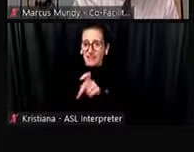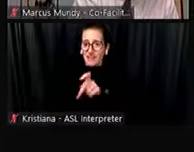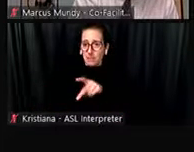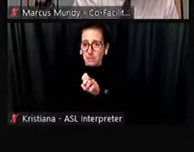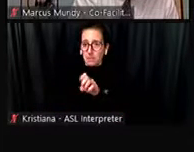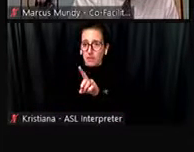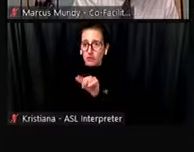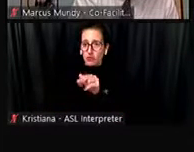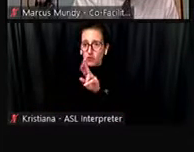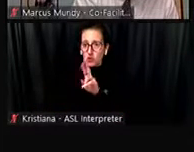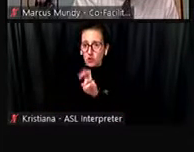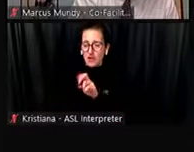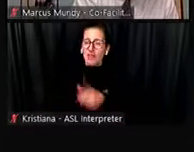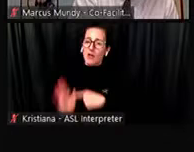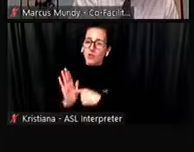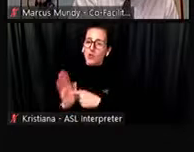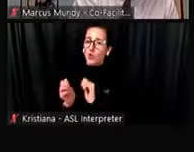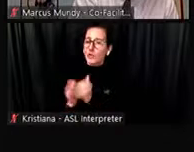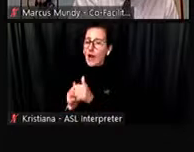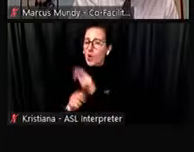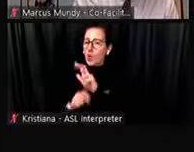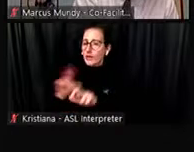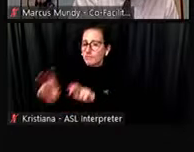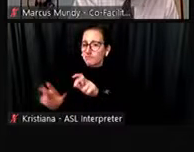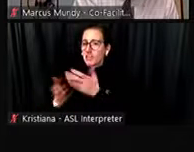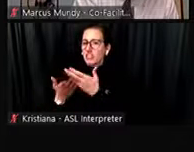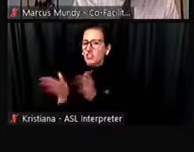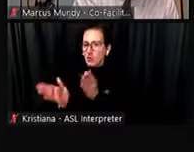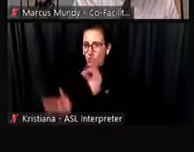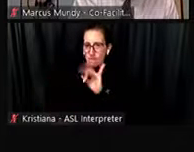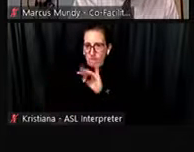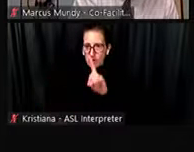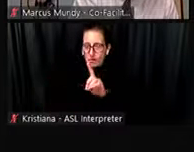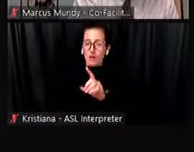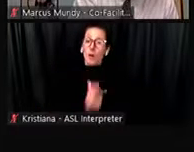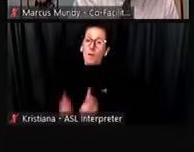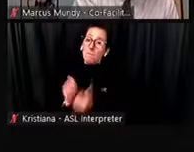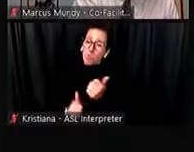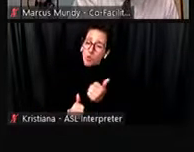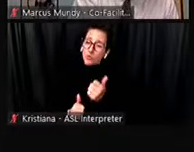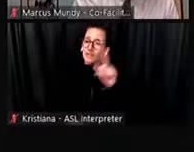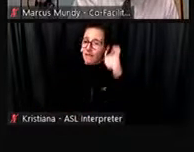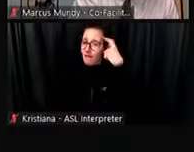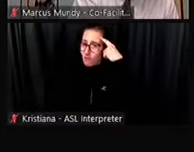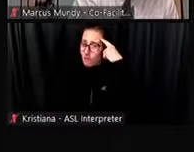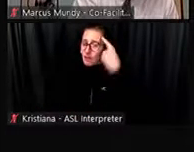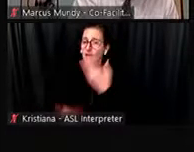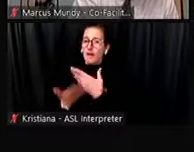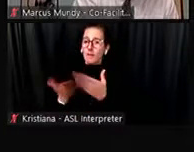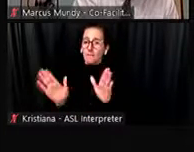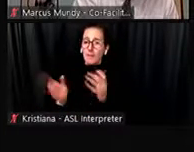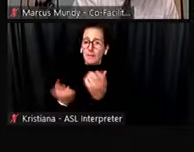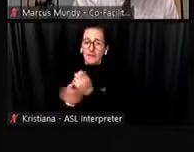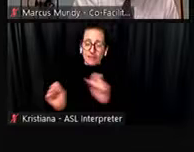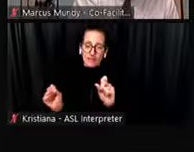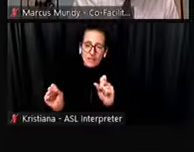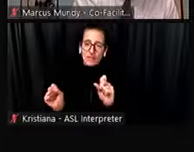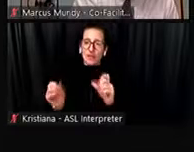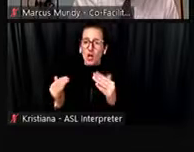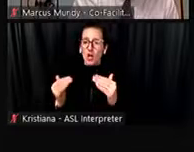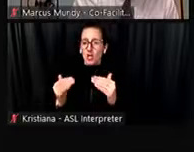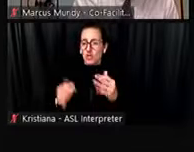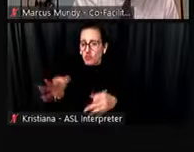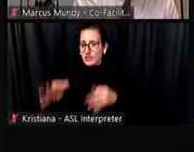fund expenditures. So you can see the larger portions are general government, public safety and justice, and then non-operating. Each is